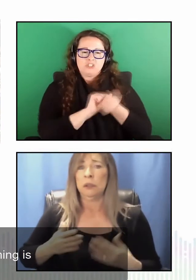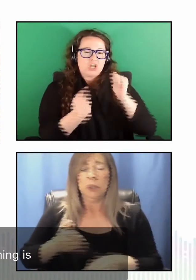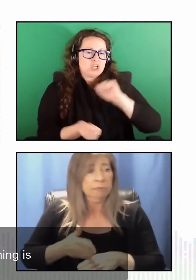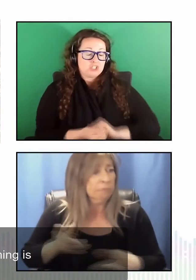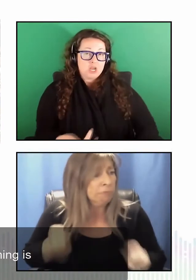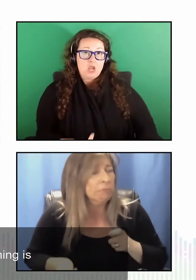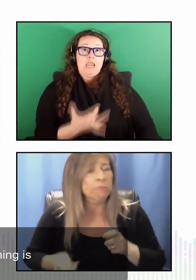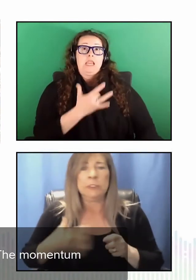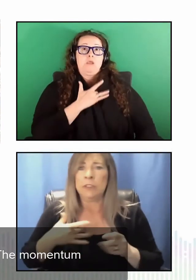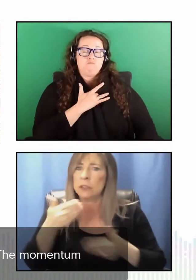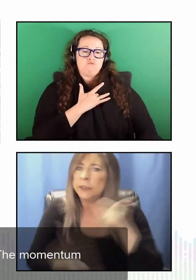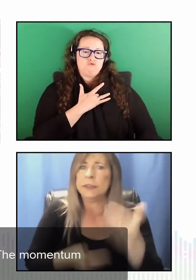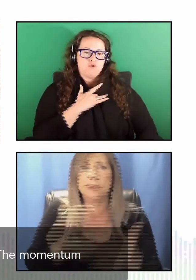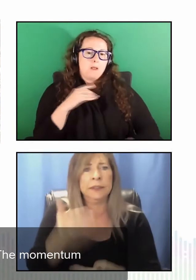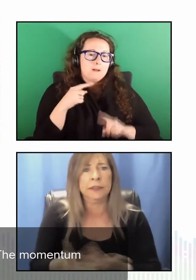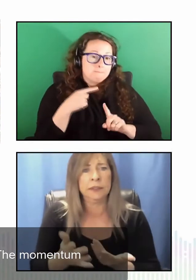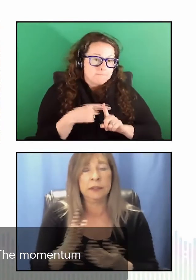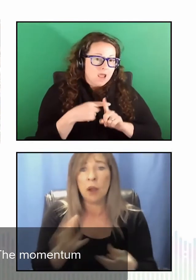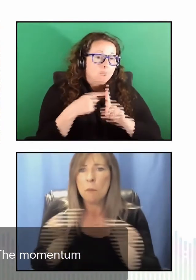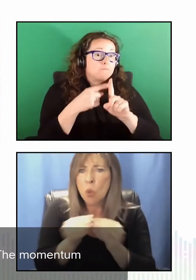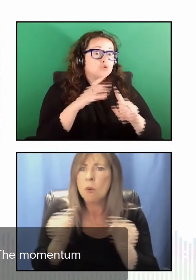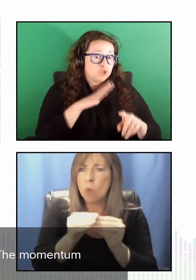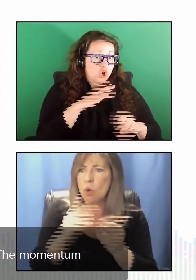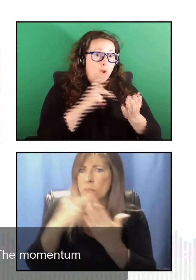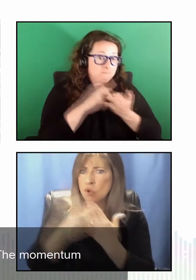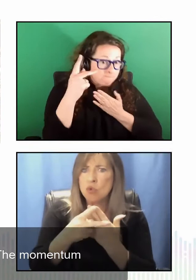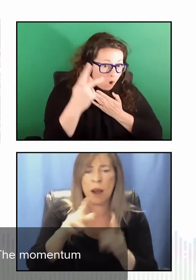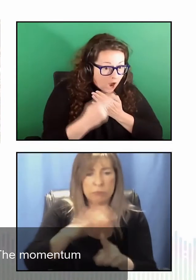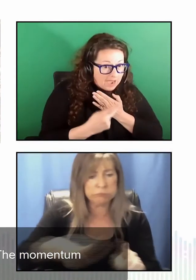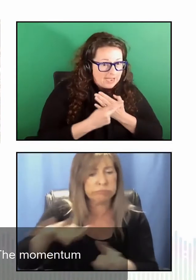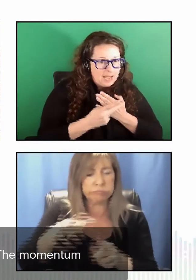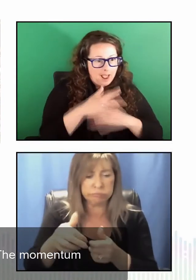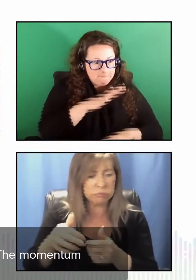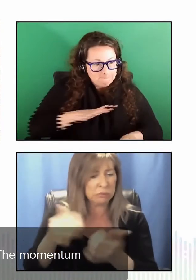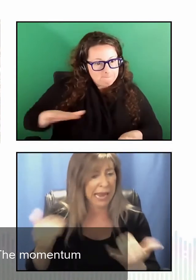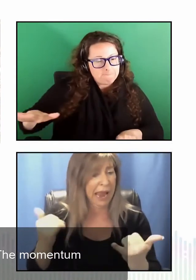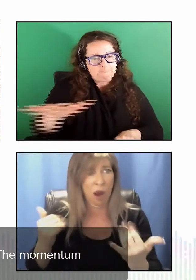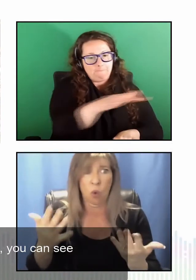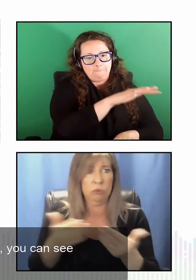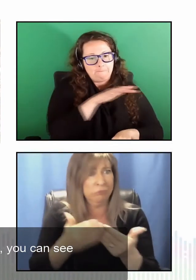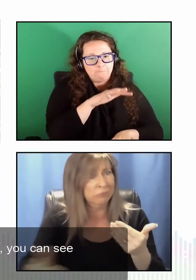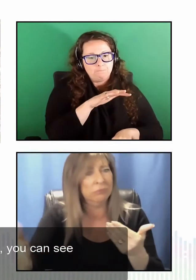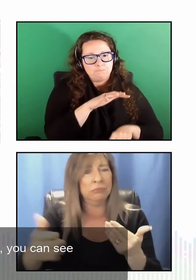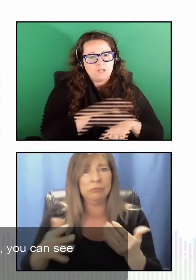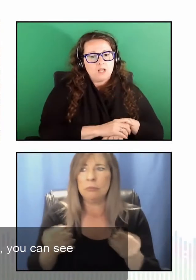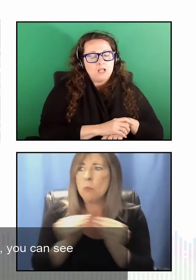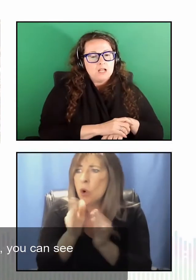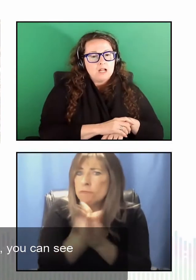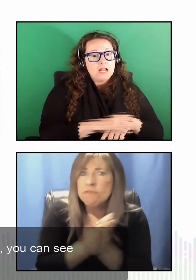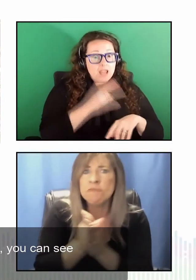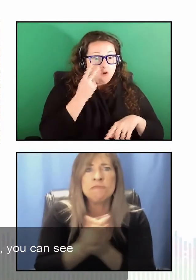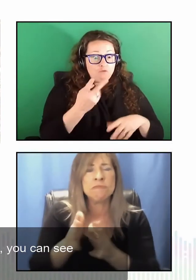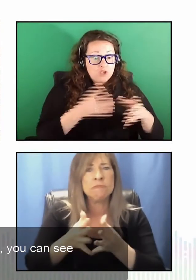programming is proliferating across the Satu and beyond, and the momentum is growing. Through